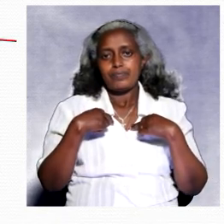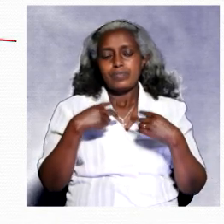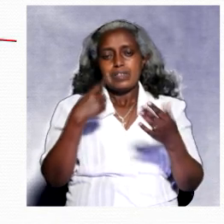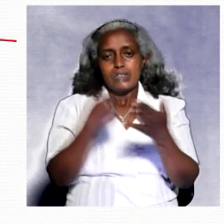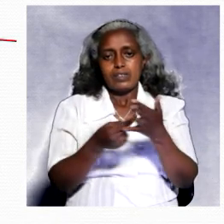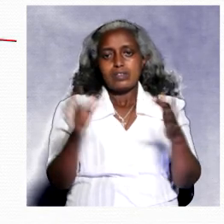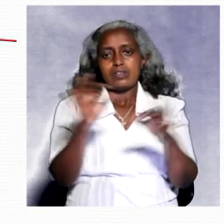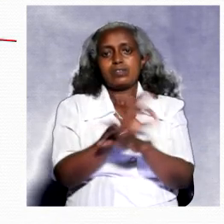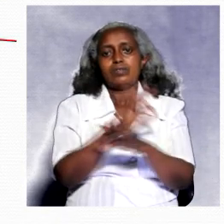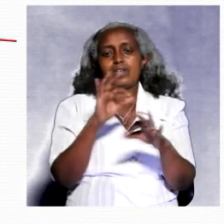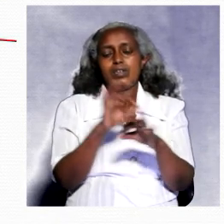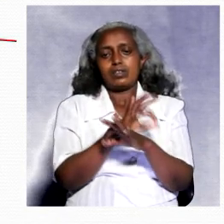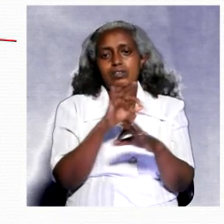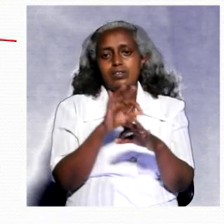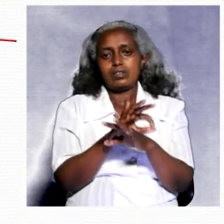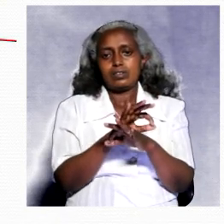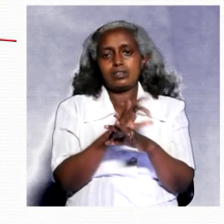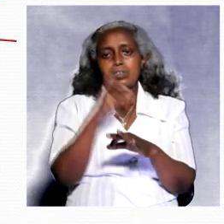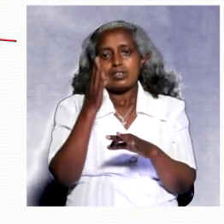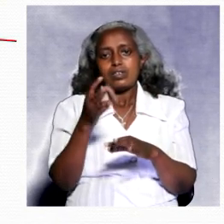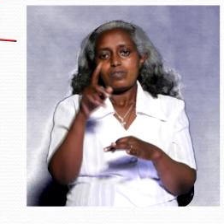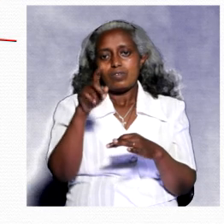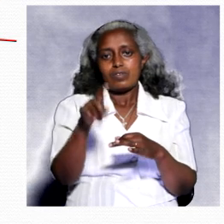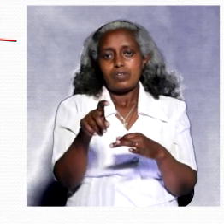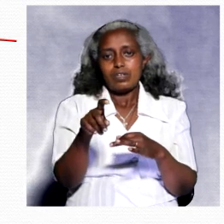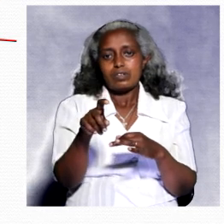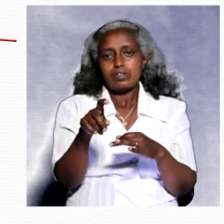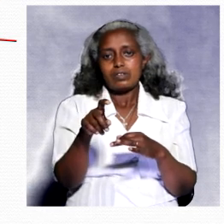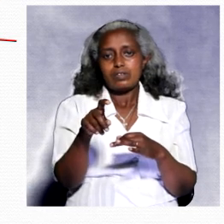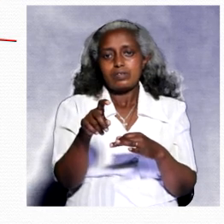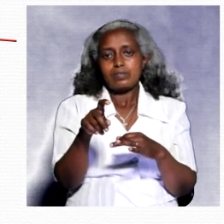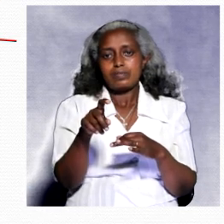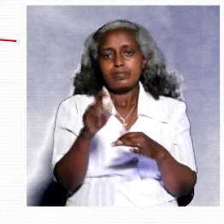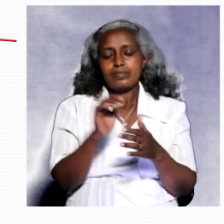this function f of x,